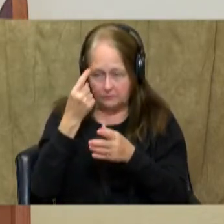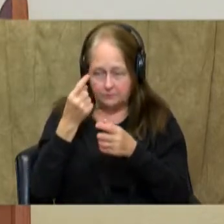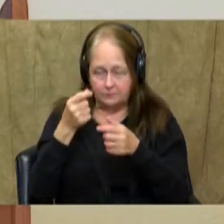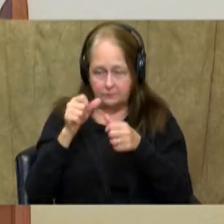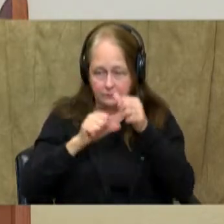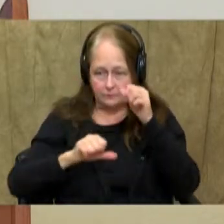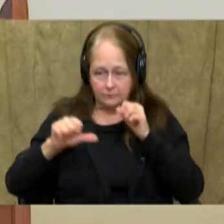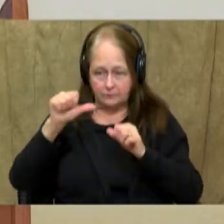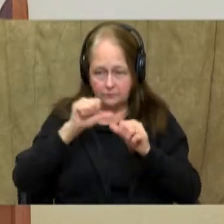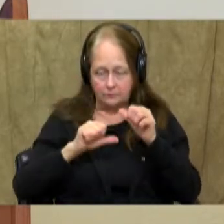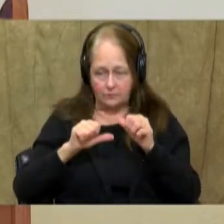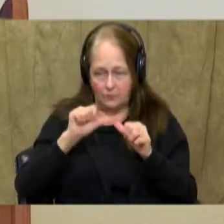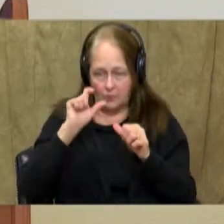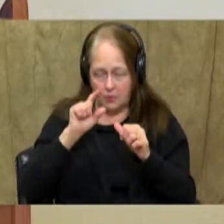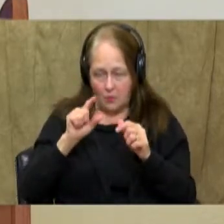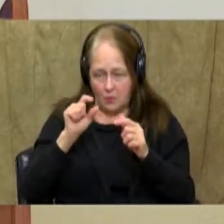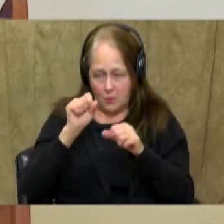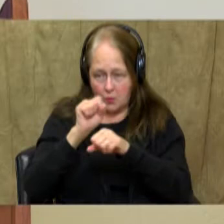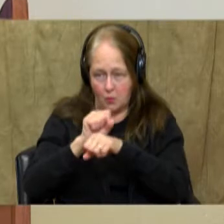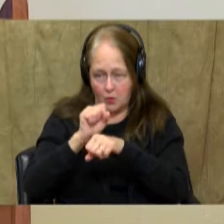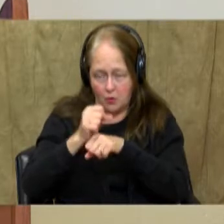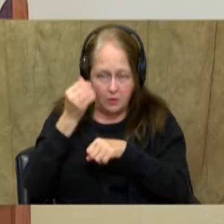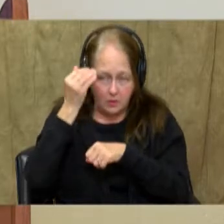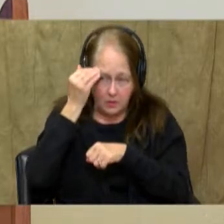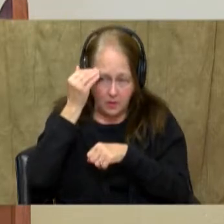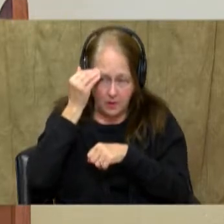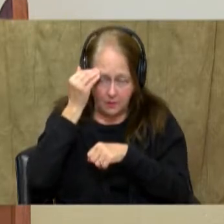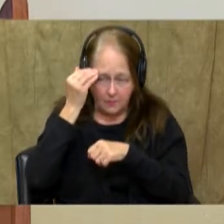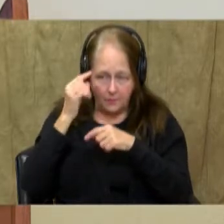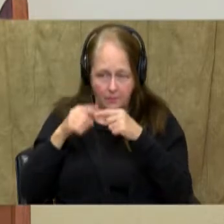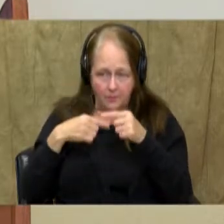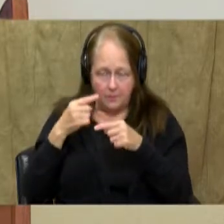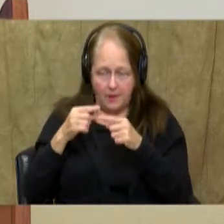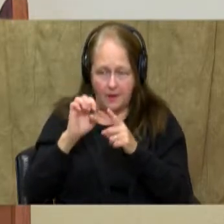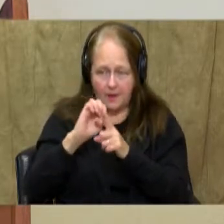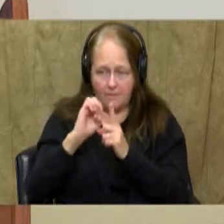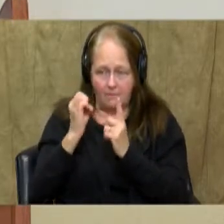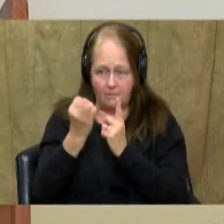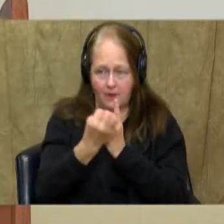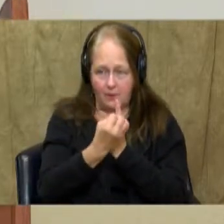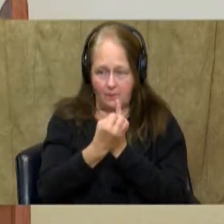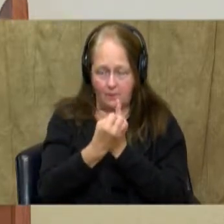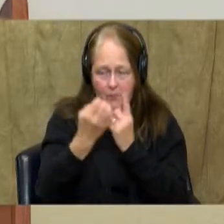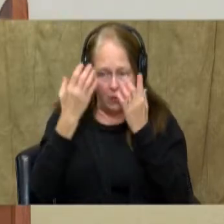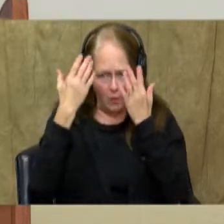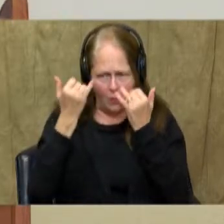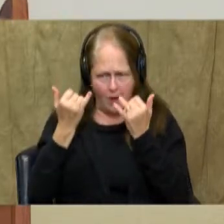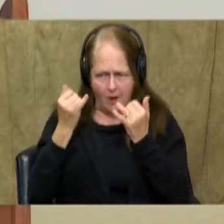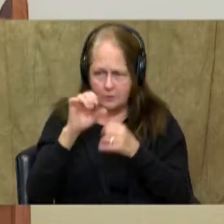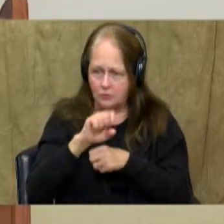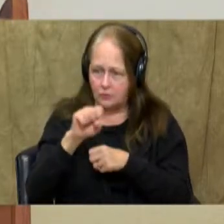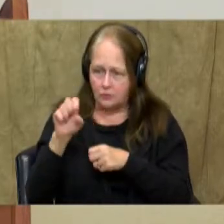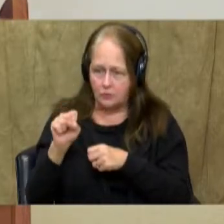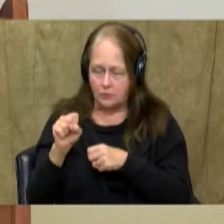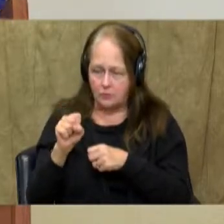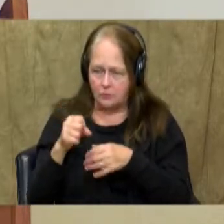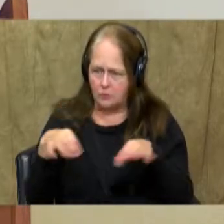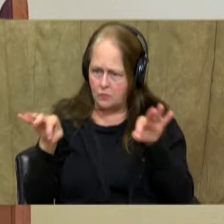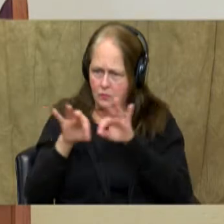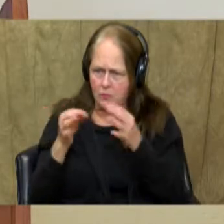science, because we do need to have a working knowledge about our environment. Why social studies? This is